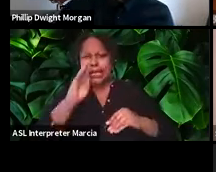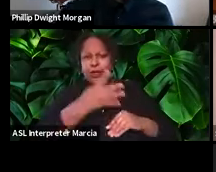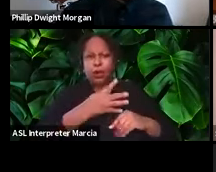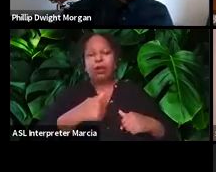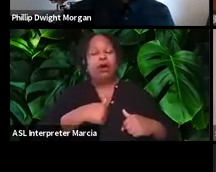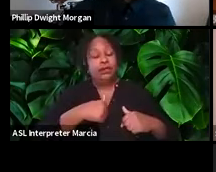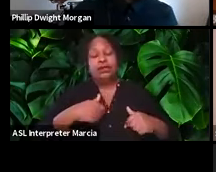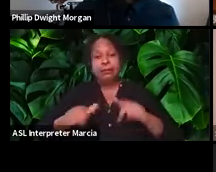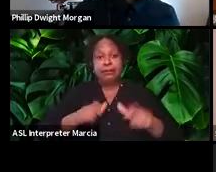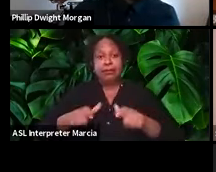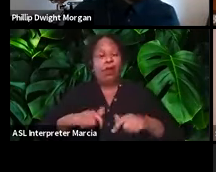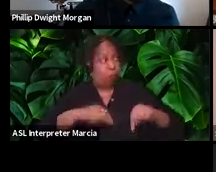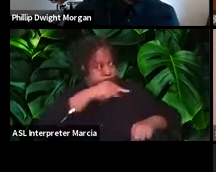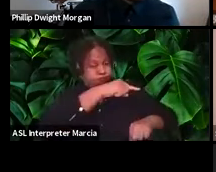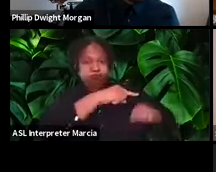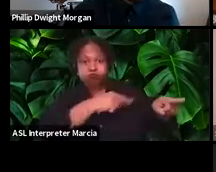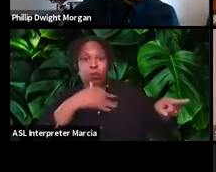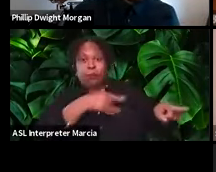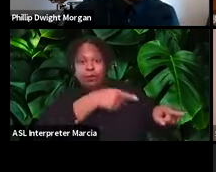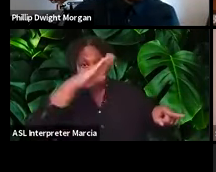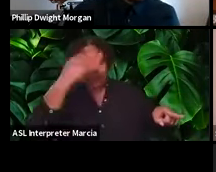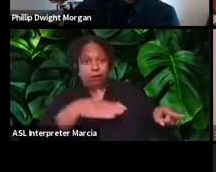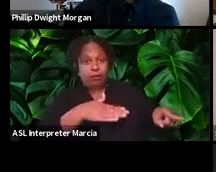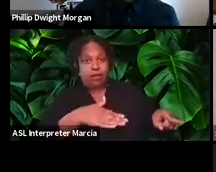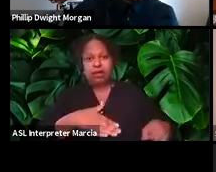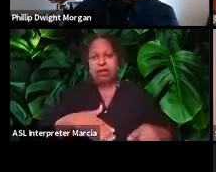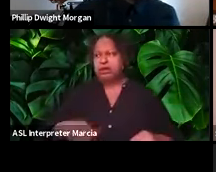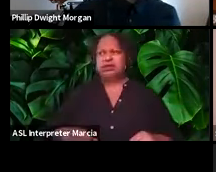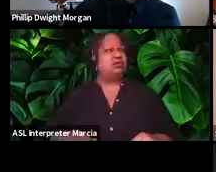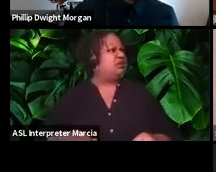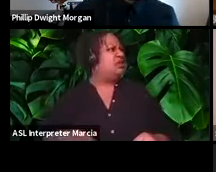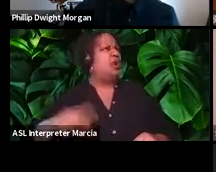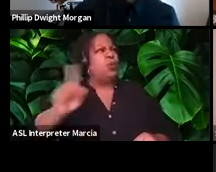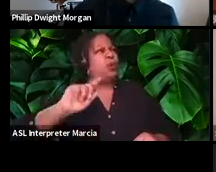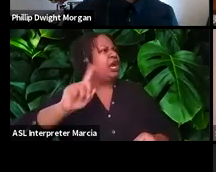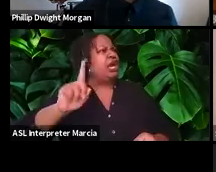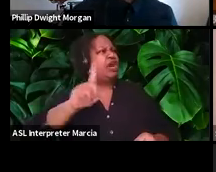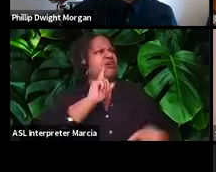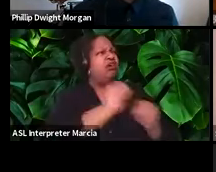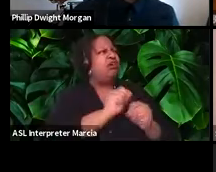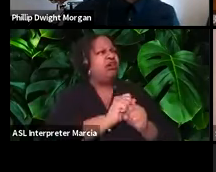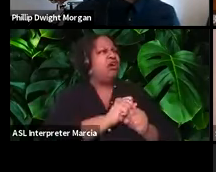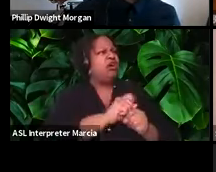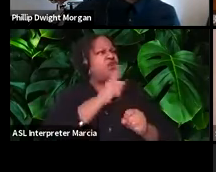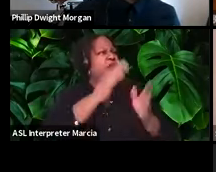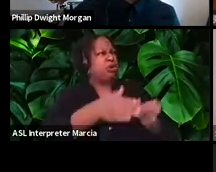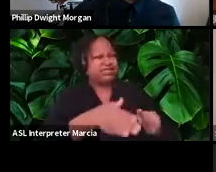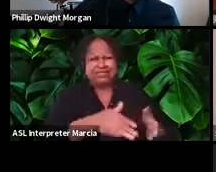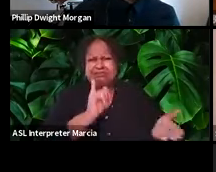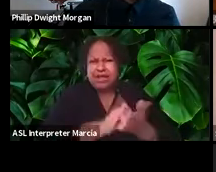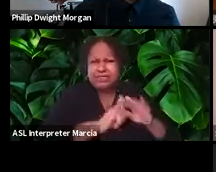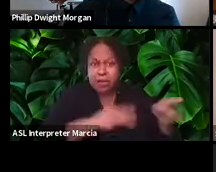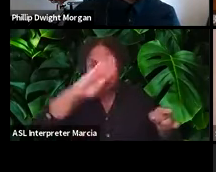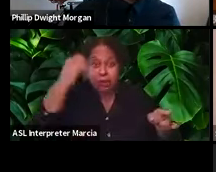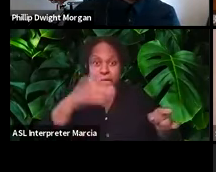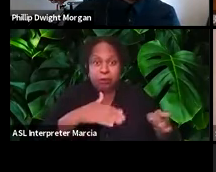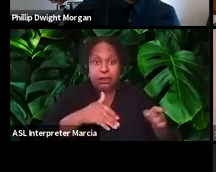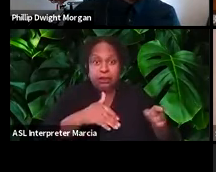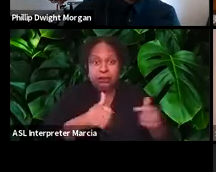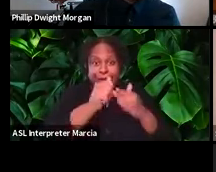her, this one right here, they still look through me to find the other person that can't possibly be me.